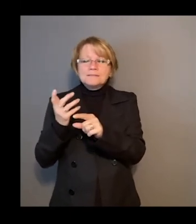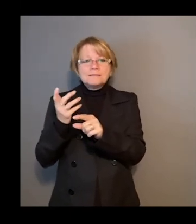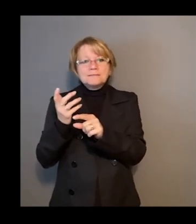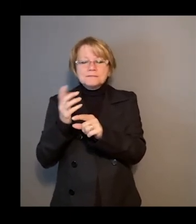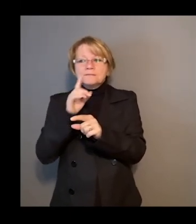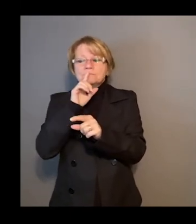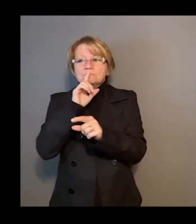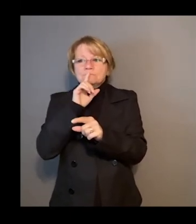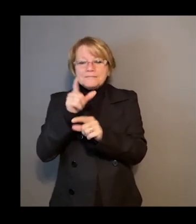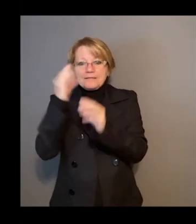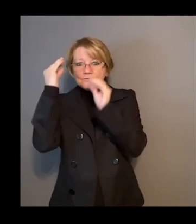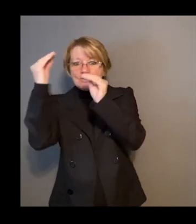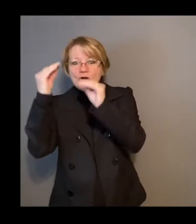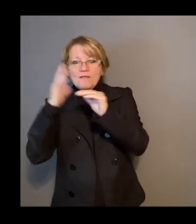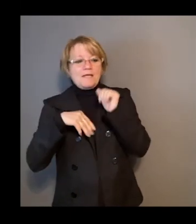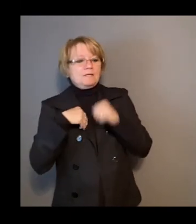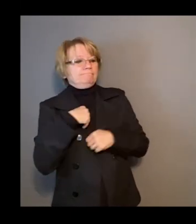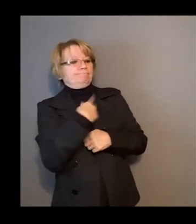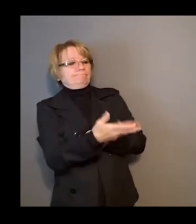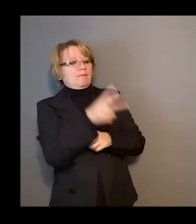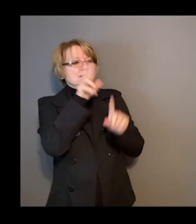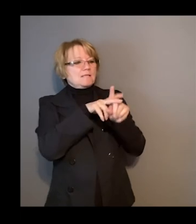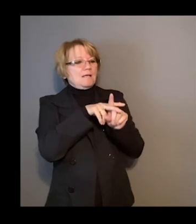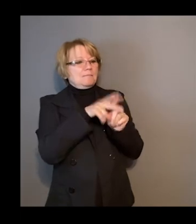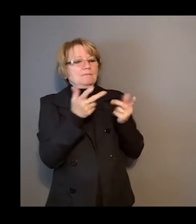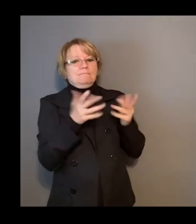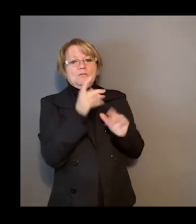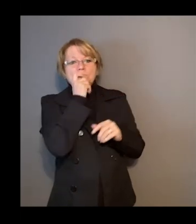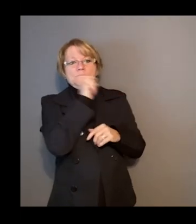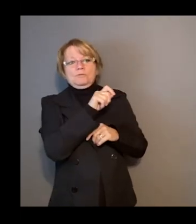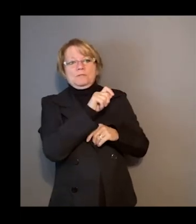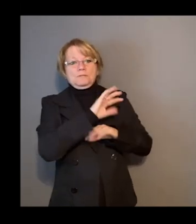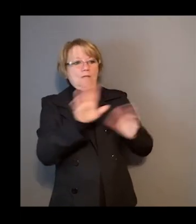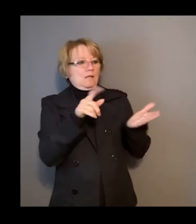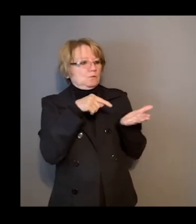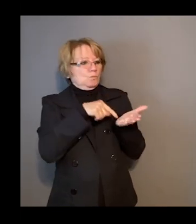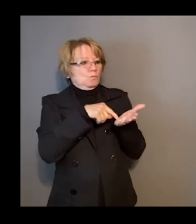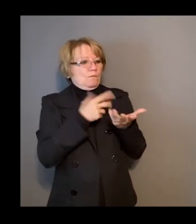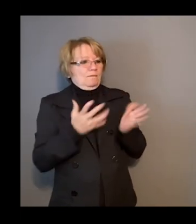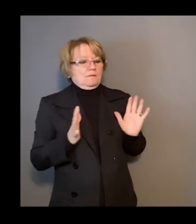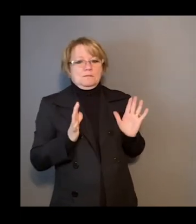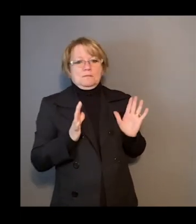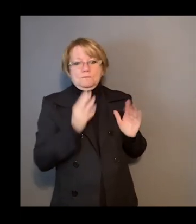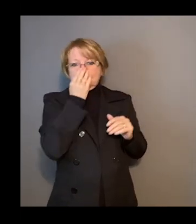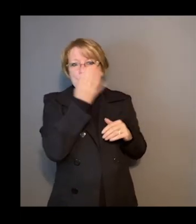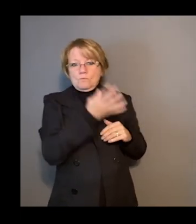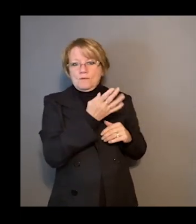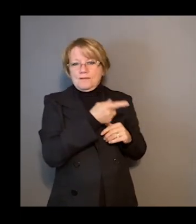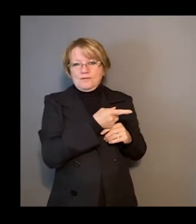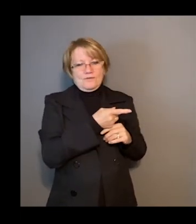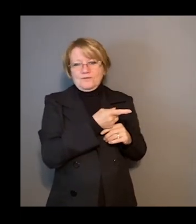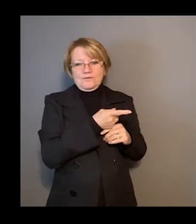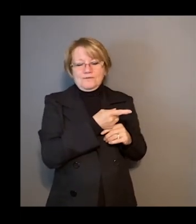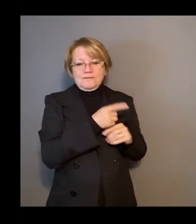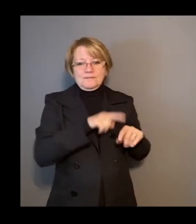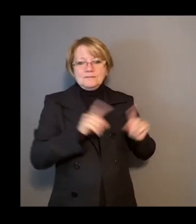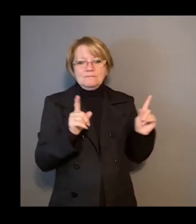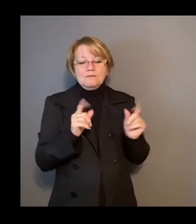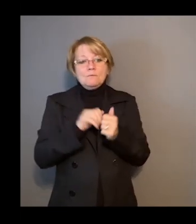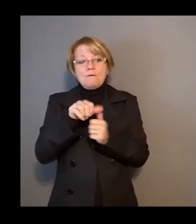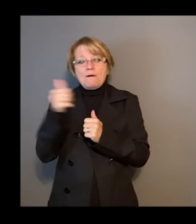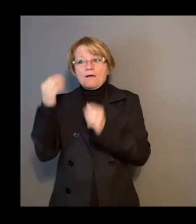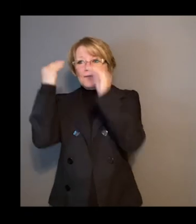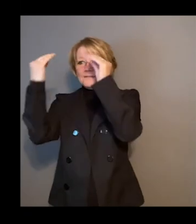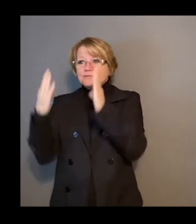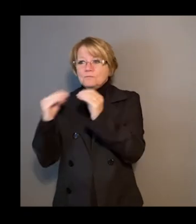is the assignment, turn it in, this is the date. I don't care, you know, about anything else. So as the teacher's like, I'm going to work with you so we can get you to that point. We